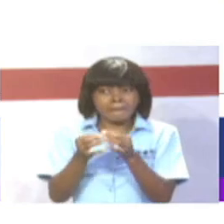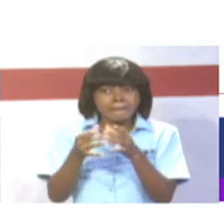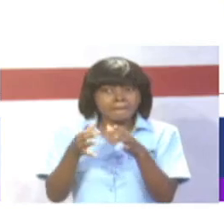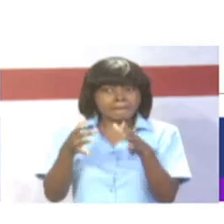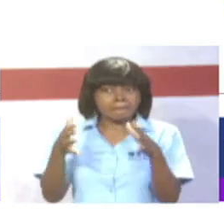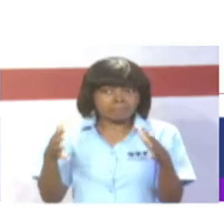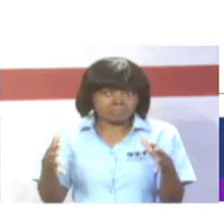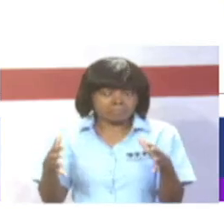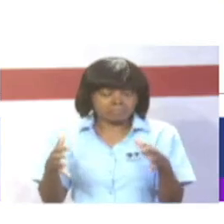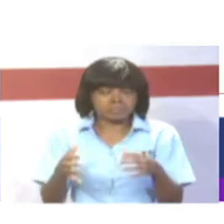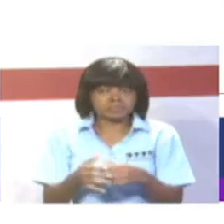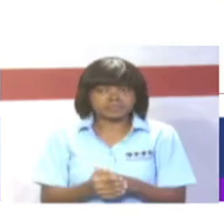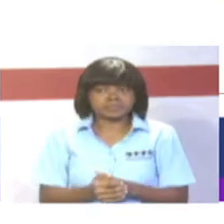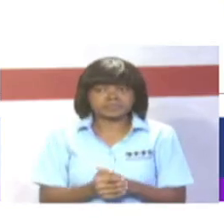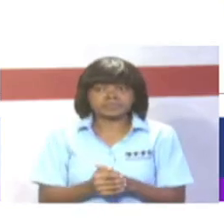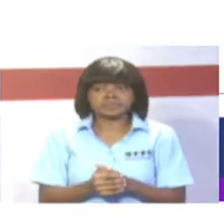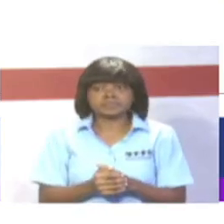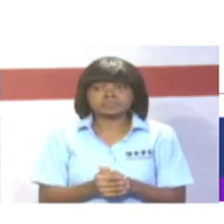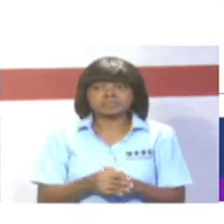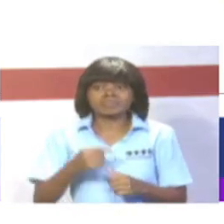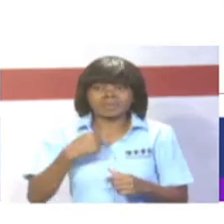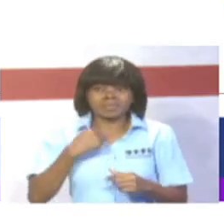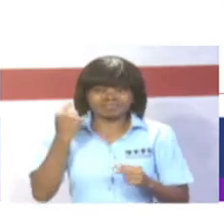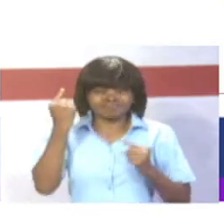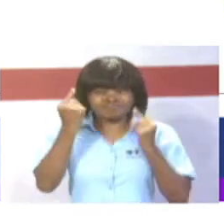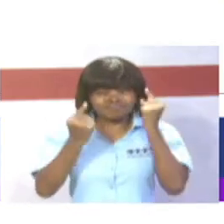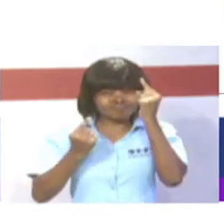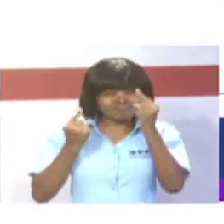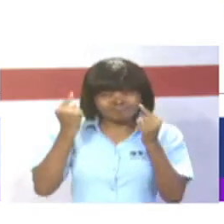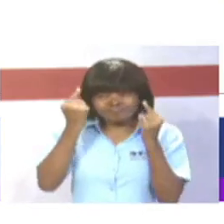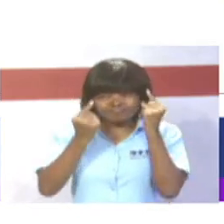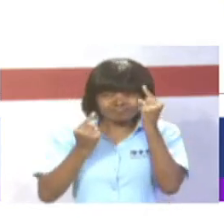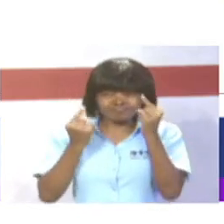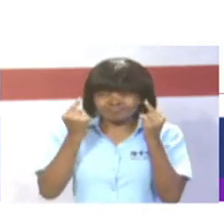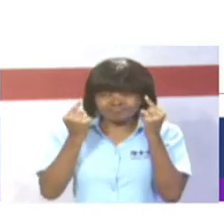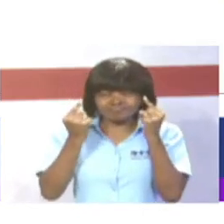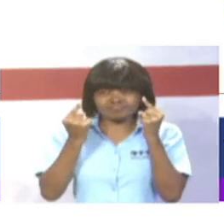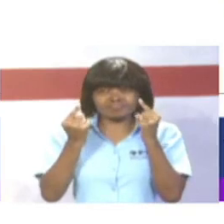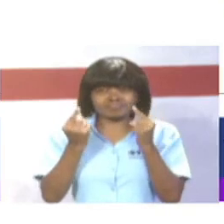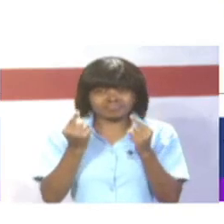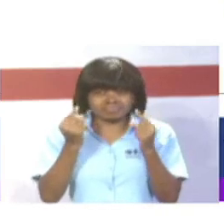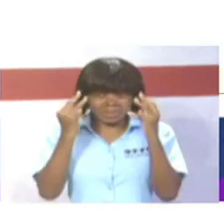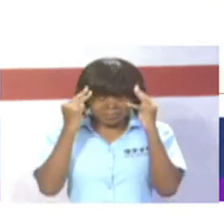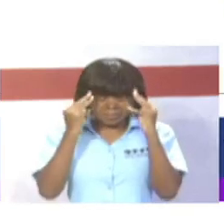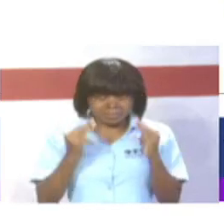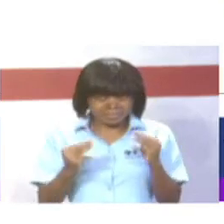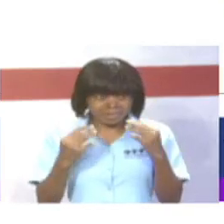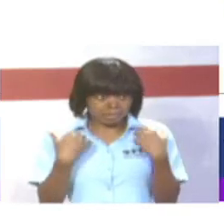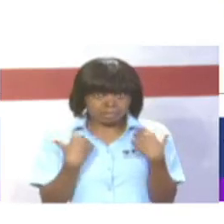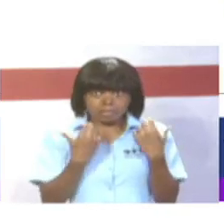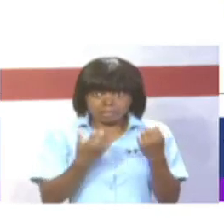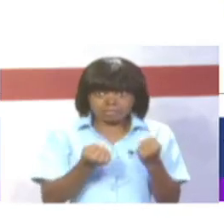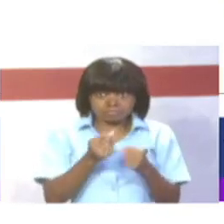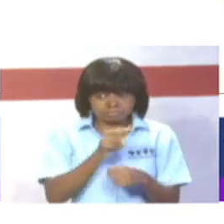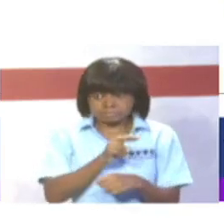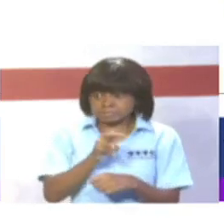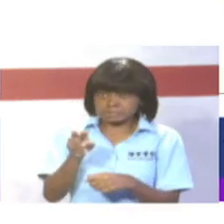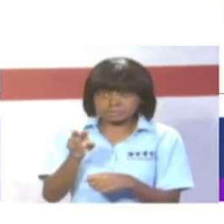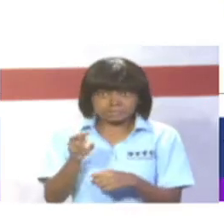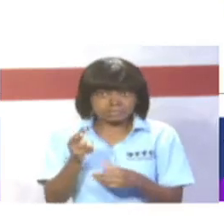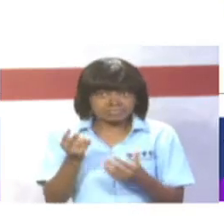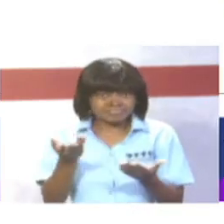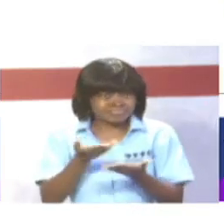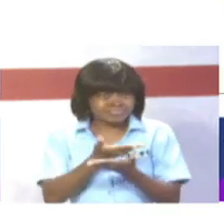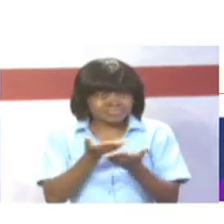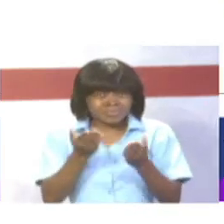Delta cases, I was just wondering, is this worrying the Ministry of Health and officials? And is